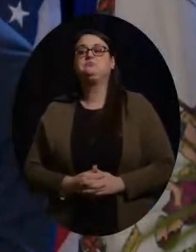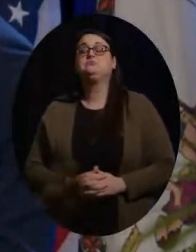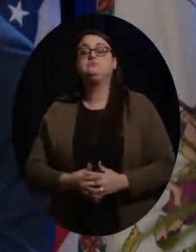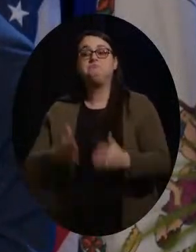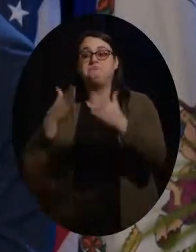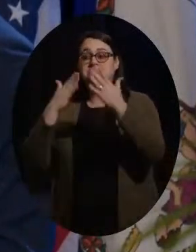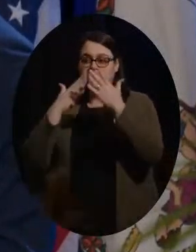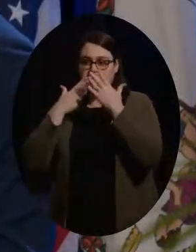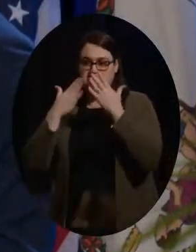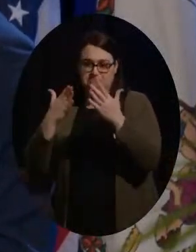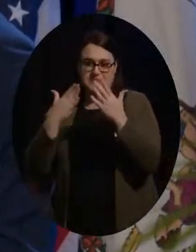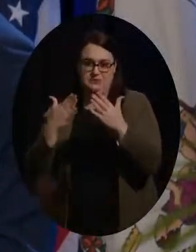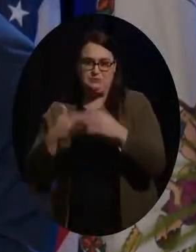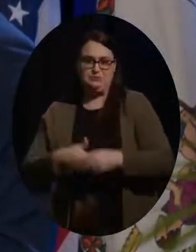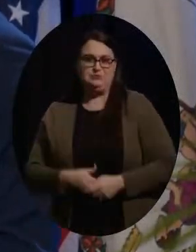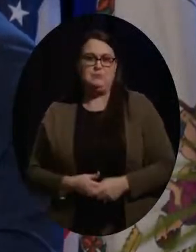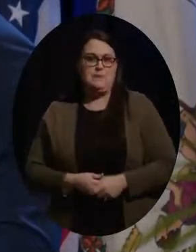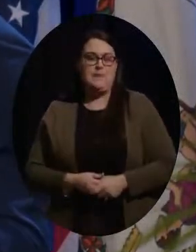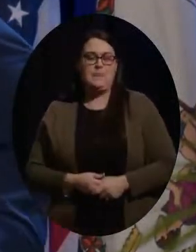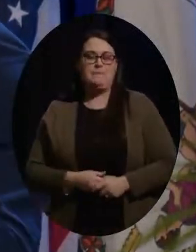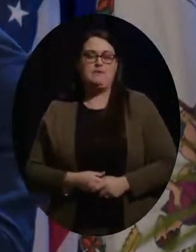Thank you.